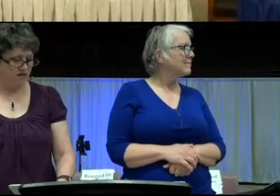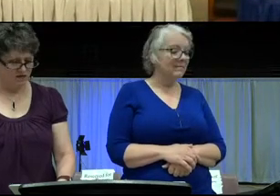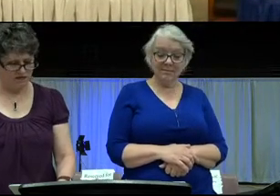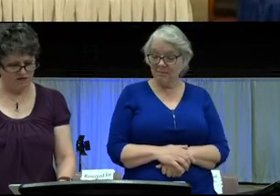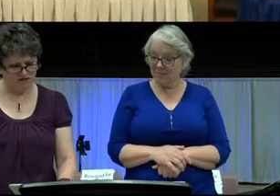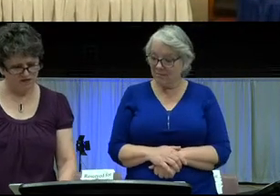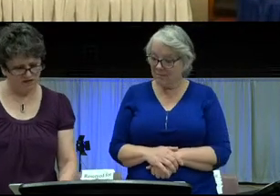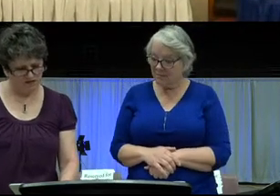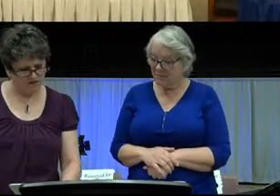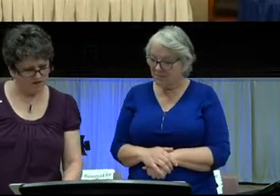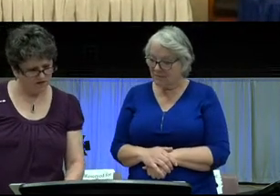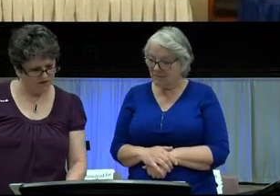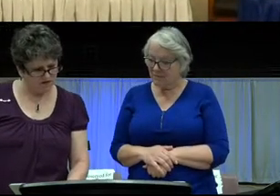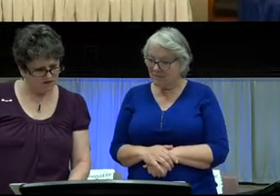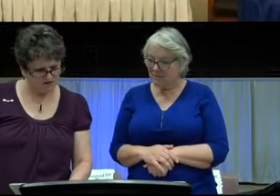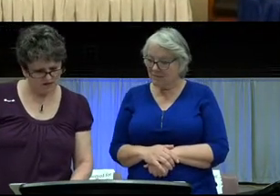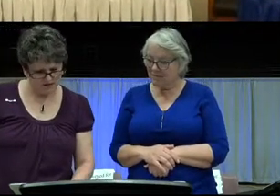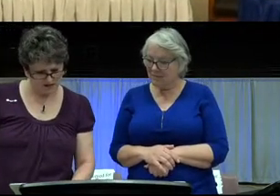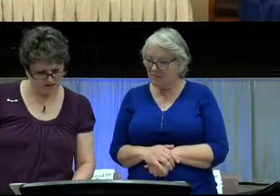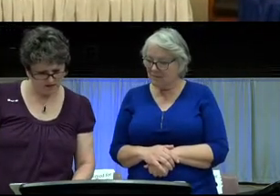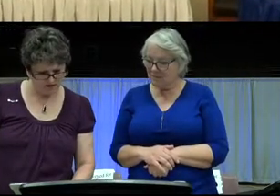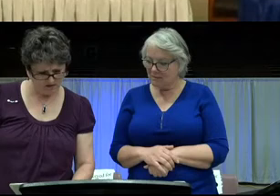Christina, no.